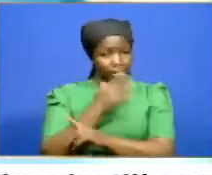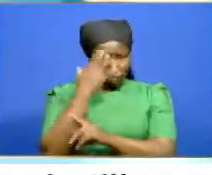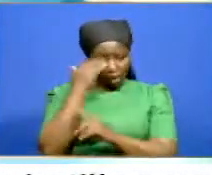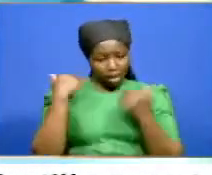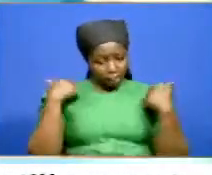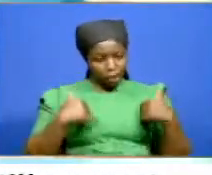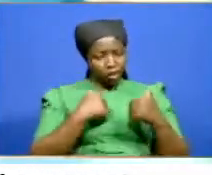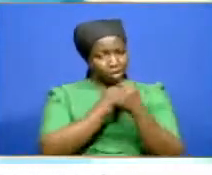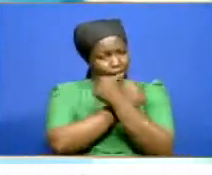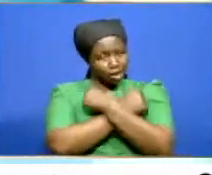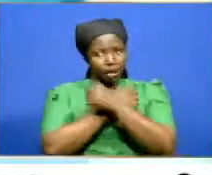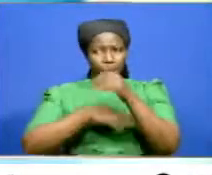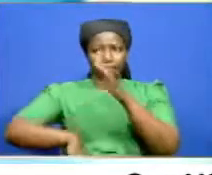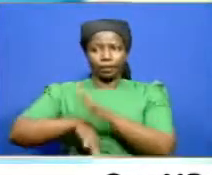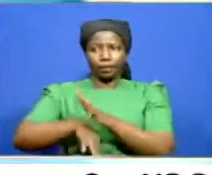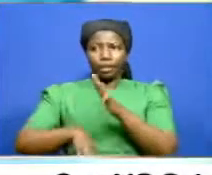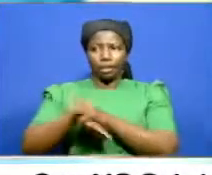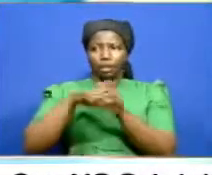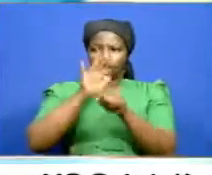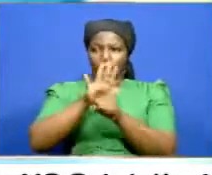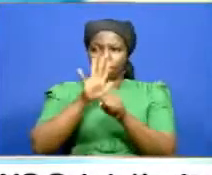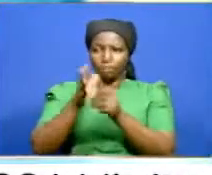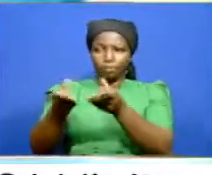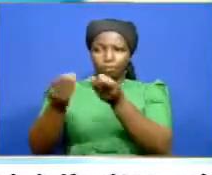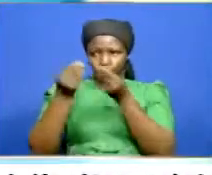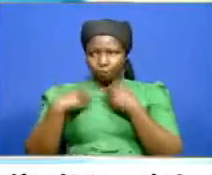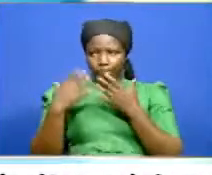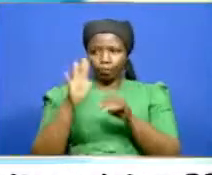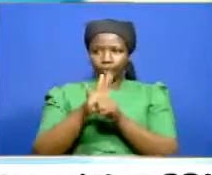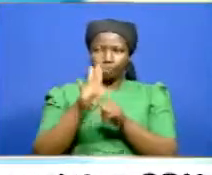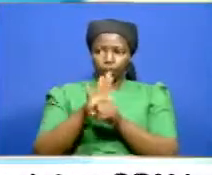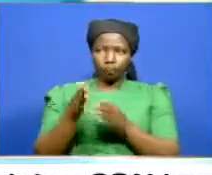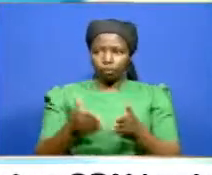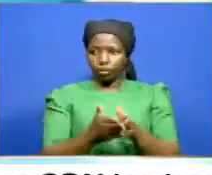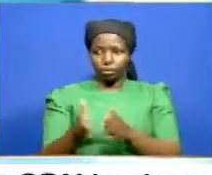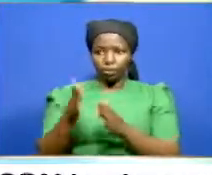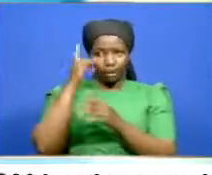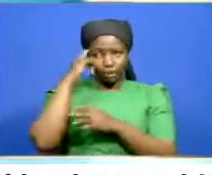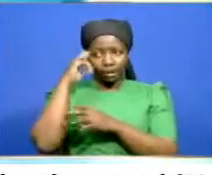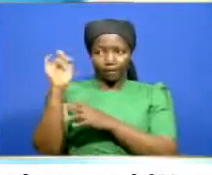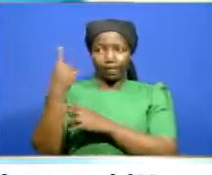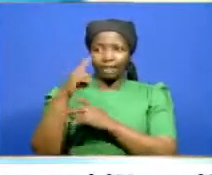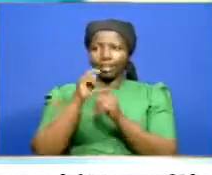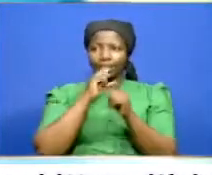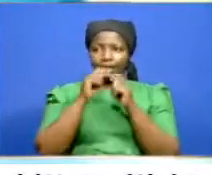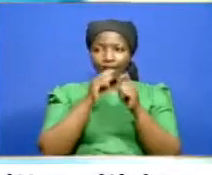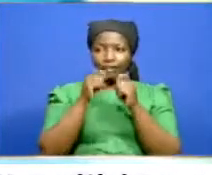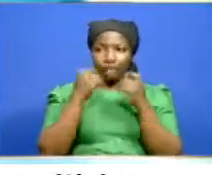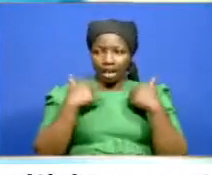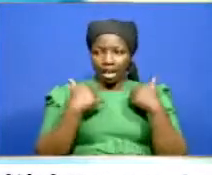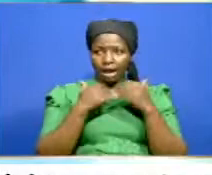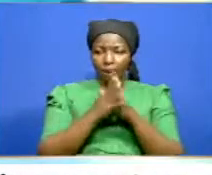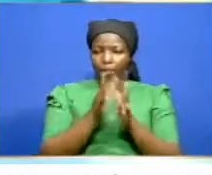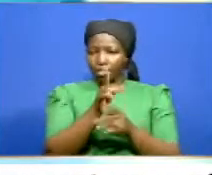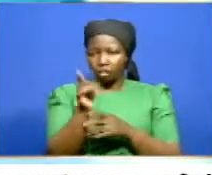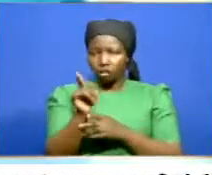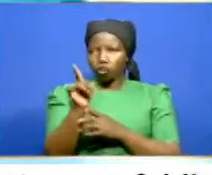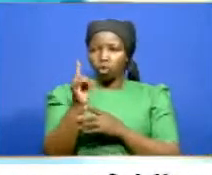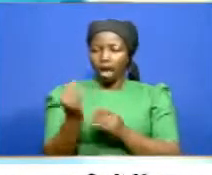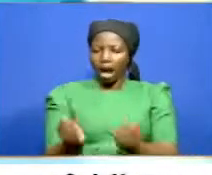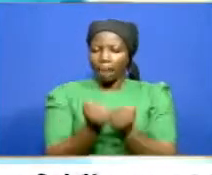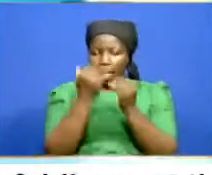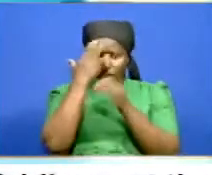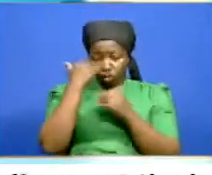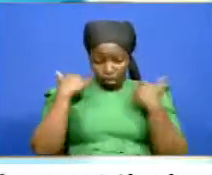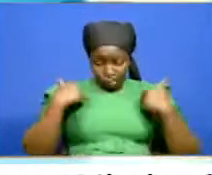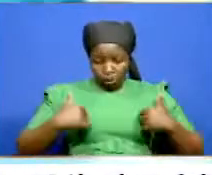about football. Mm-hmm. It has given me a lot of opportunities. And I think even the first interview we had with you definitely came because I was a footballer. Yeah, and,